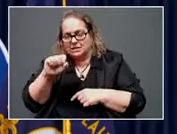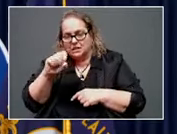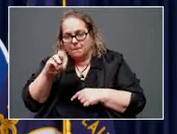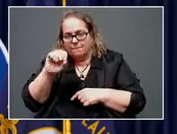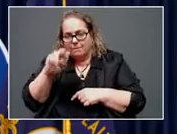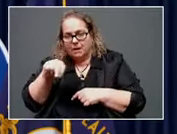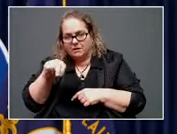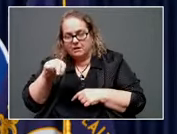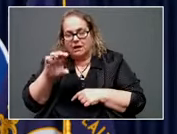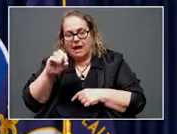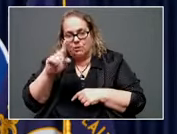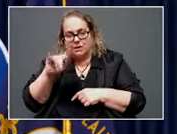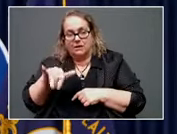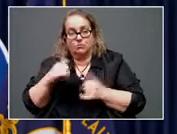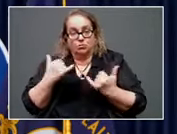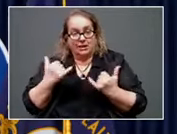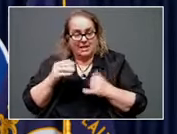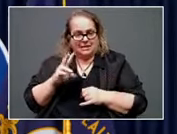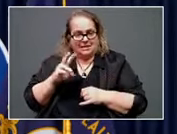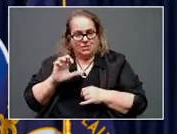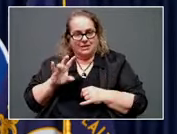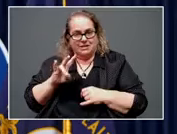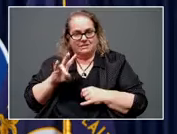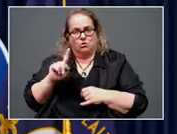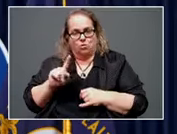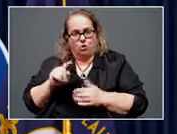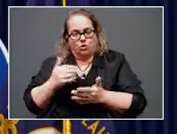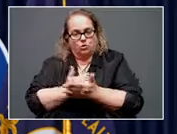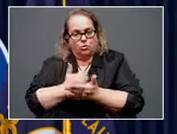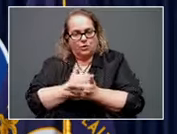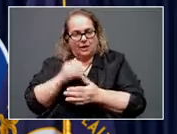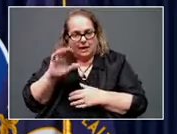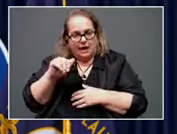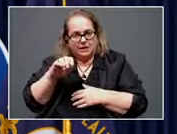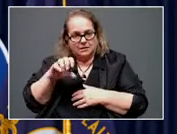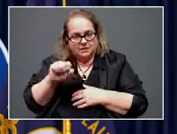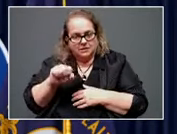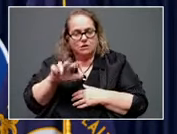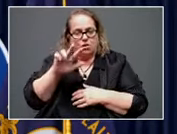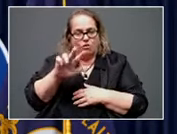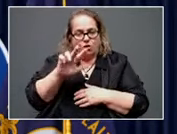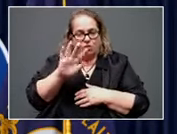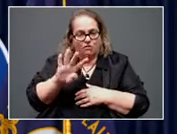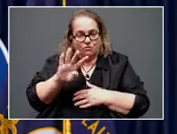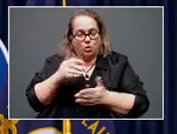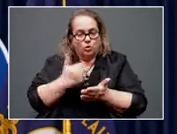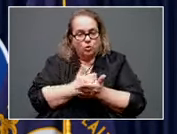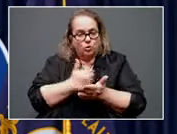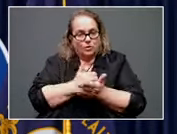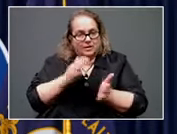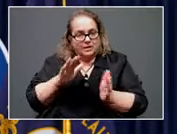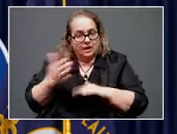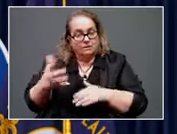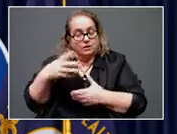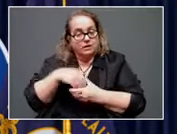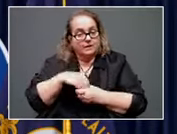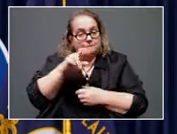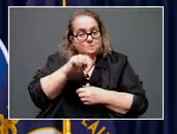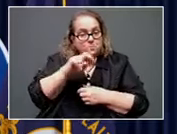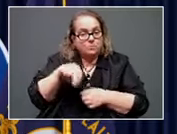today, 671 new cases, 34 new deaths, including a 22-year-old